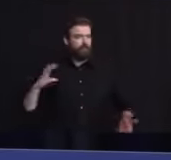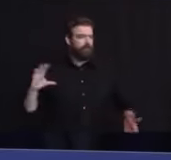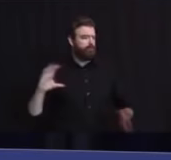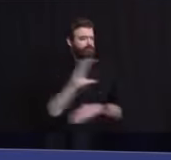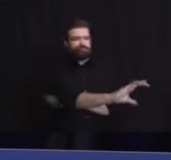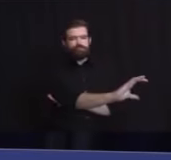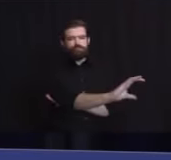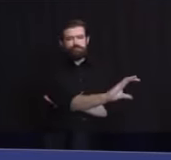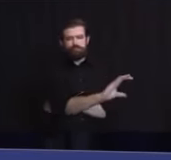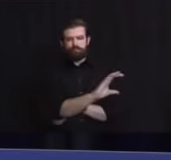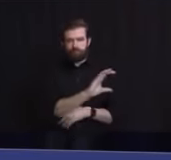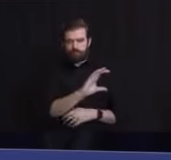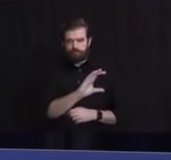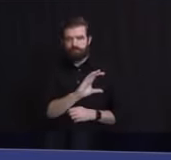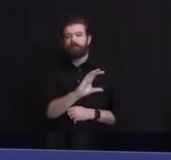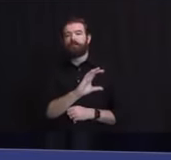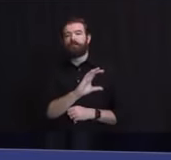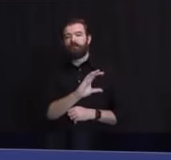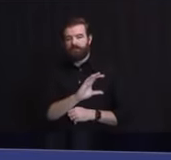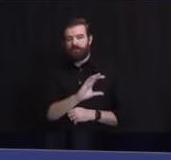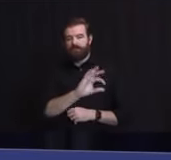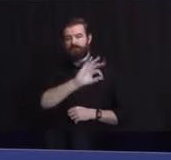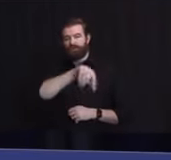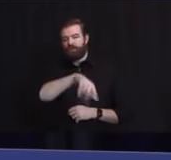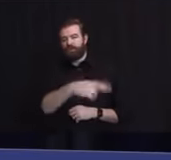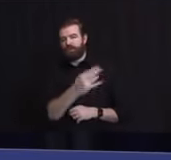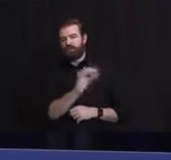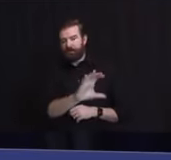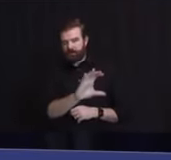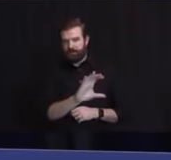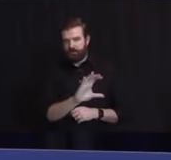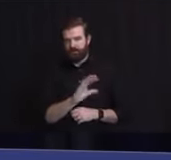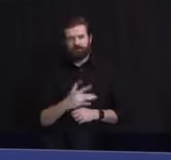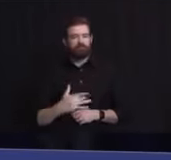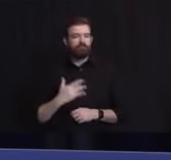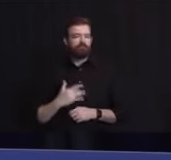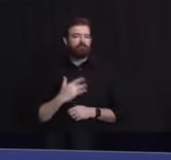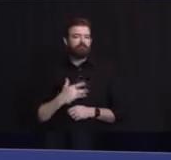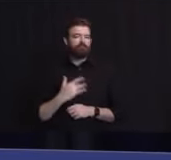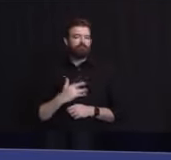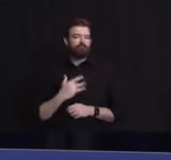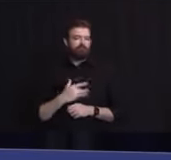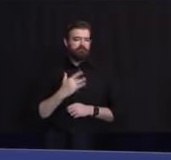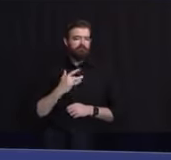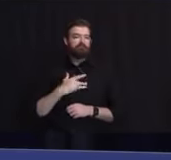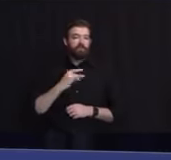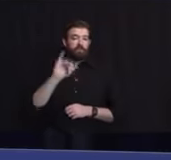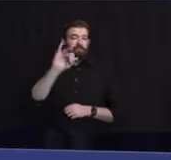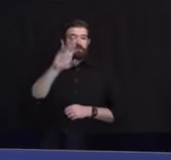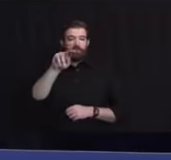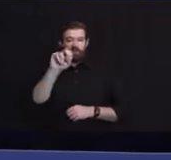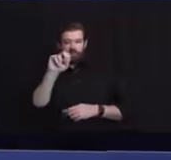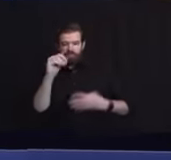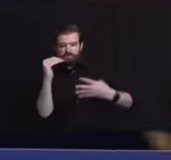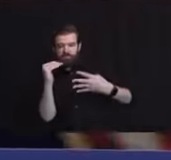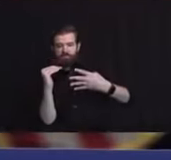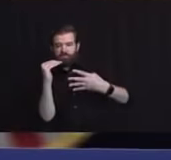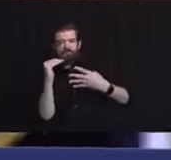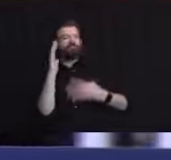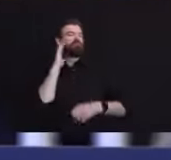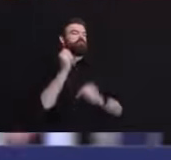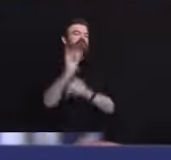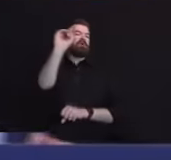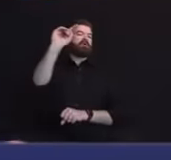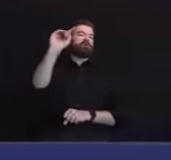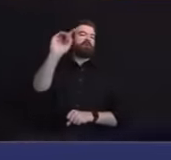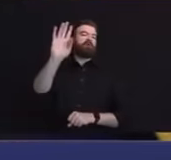of 4.7 million fully vaccinated by the end of June. And again, this Operation Jersey Summer is to go